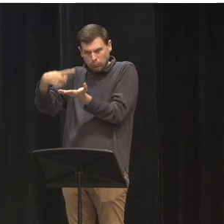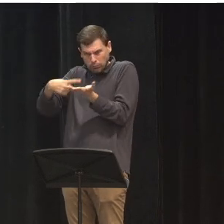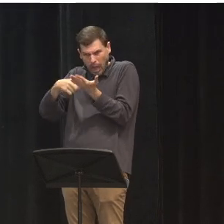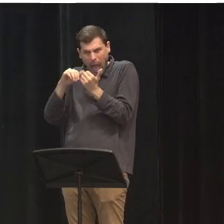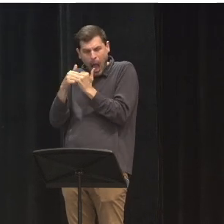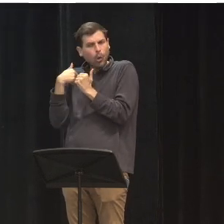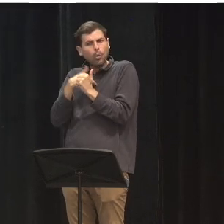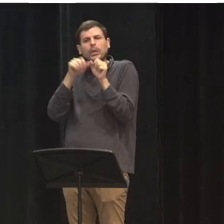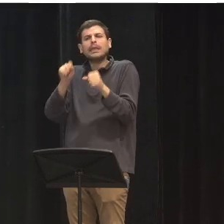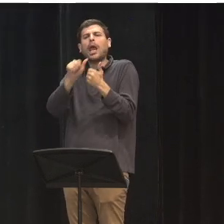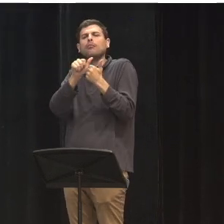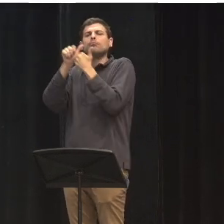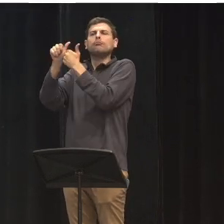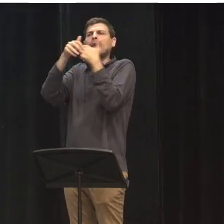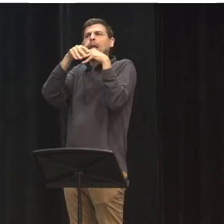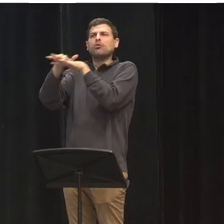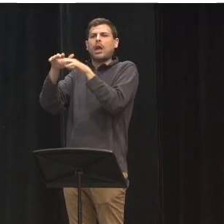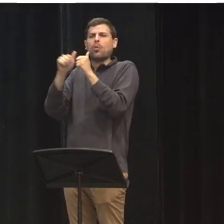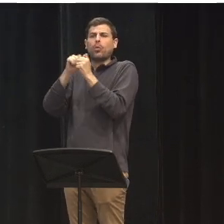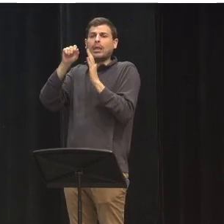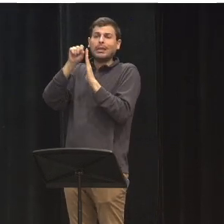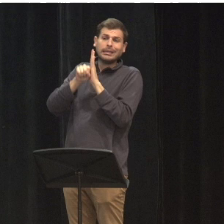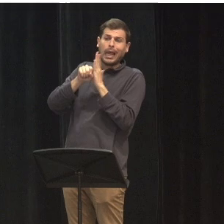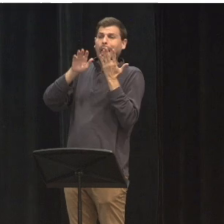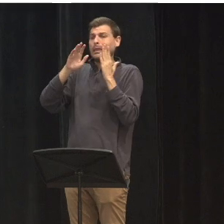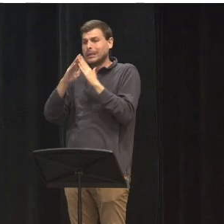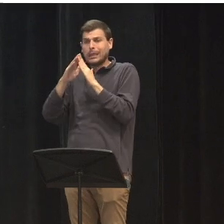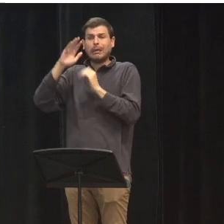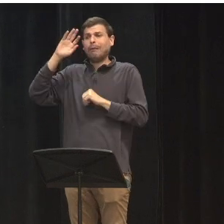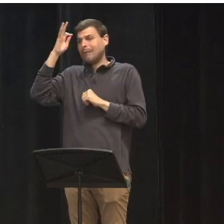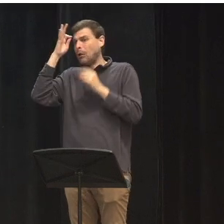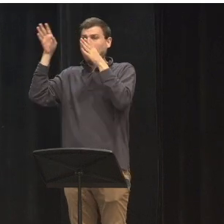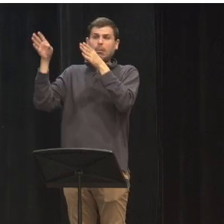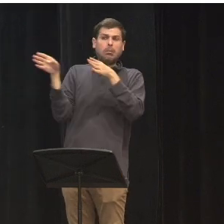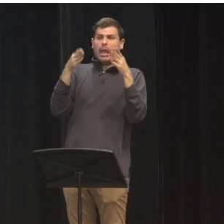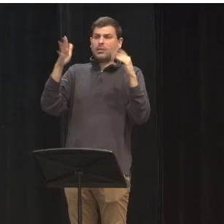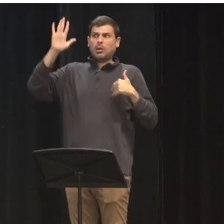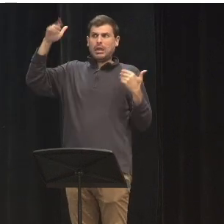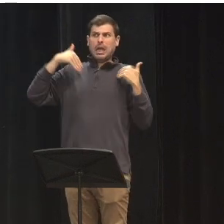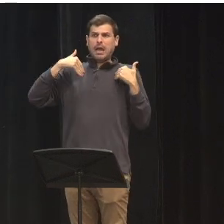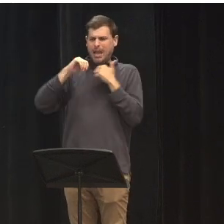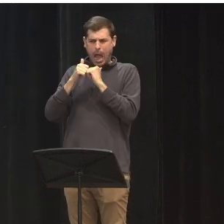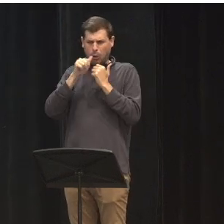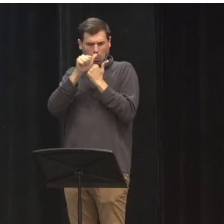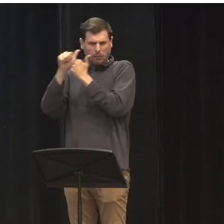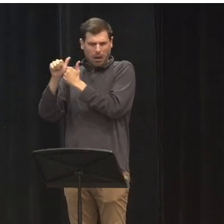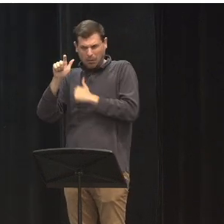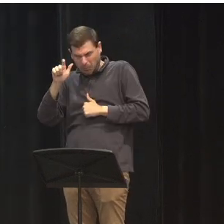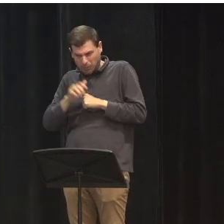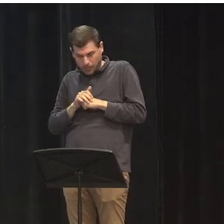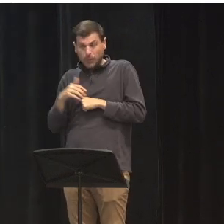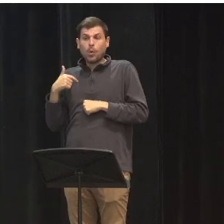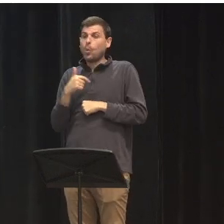the city, state, and federal plans that are proposed along Route 9A. Lastly, the community urges that the